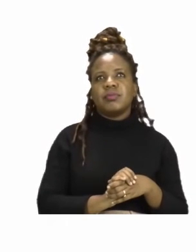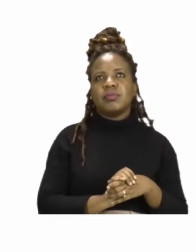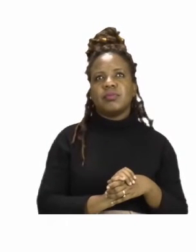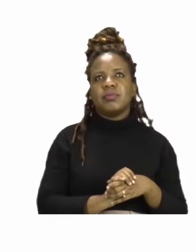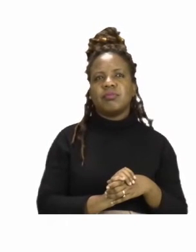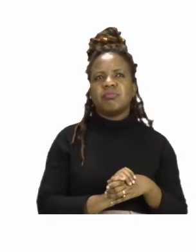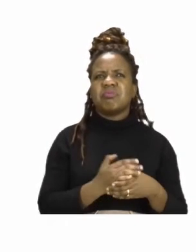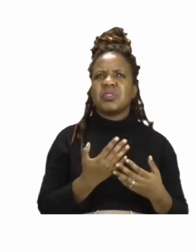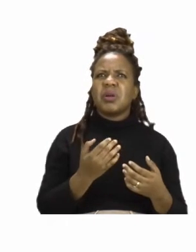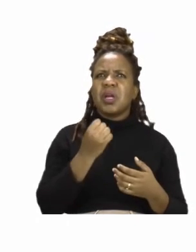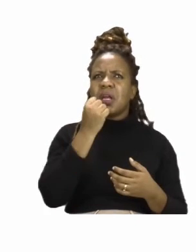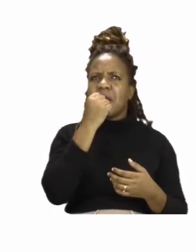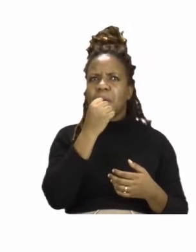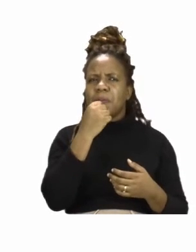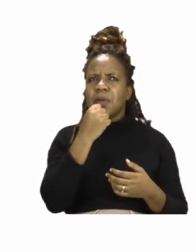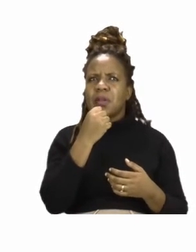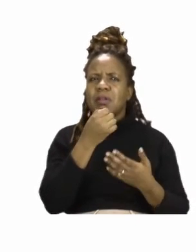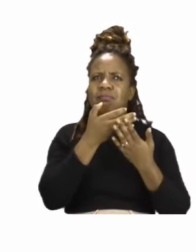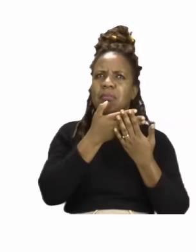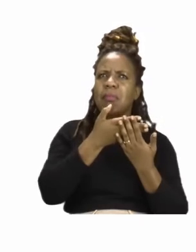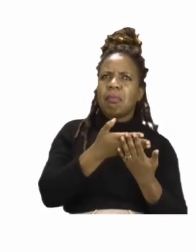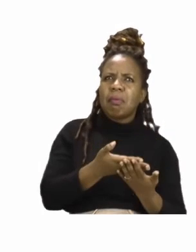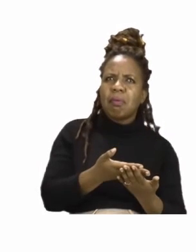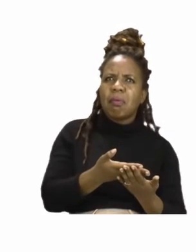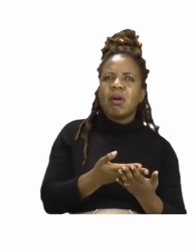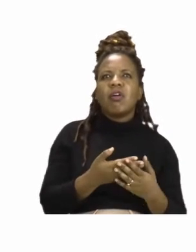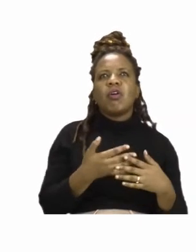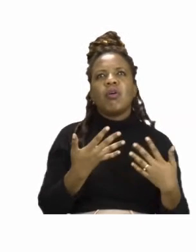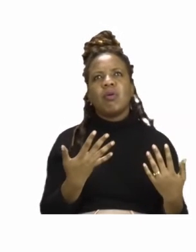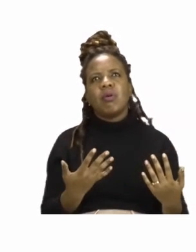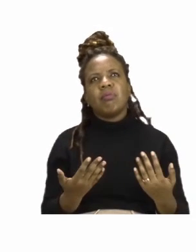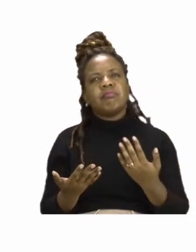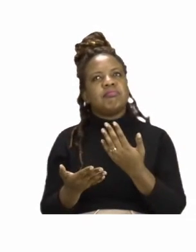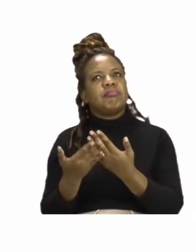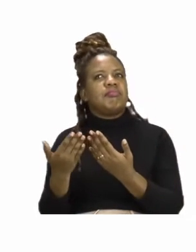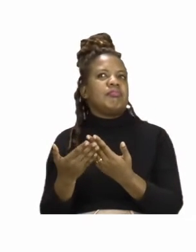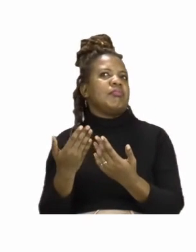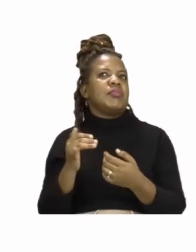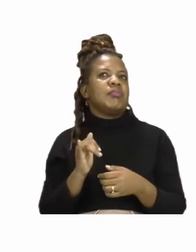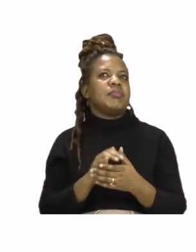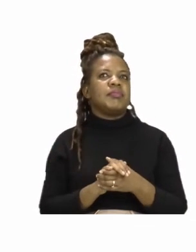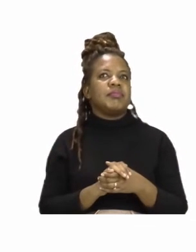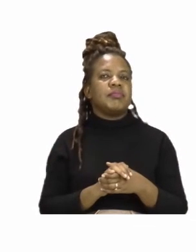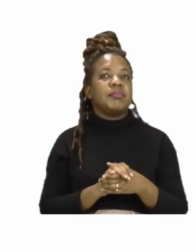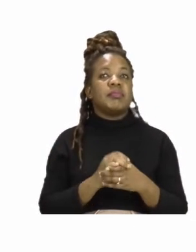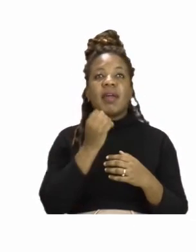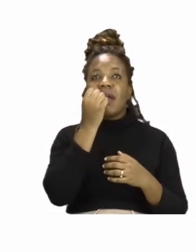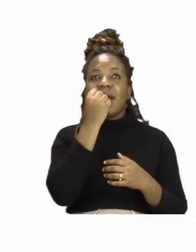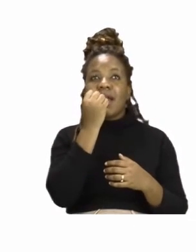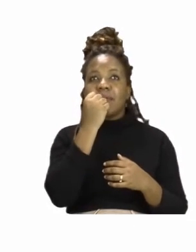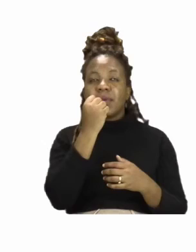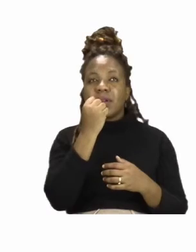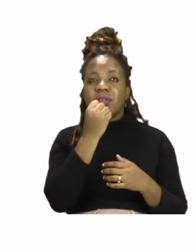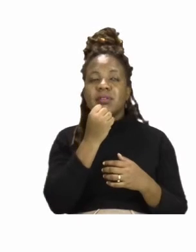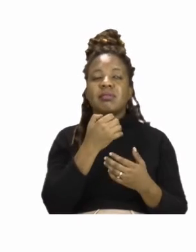is it heavier or lighter than the strawberry? Remember what we said. Anything